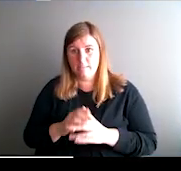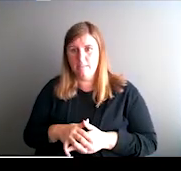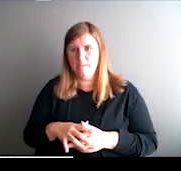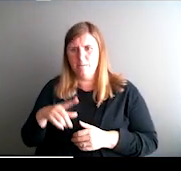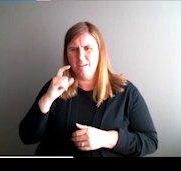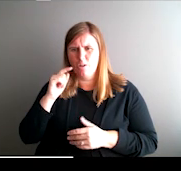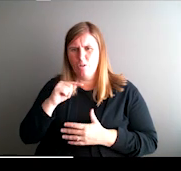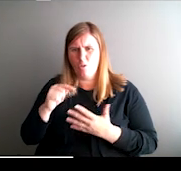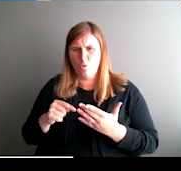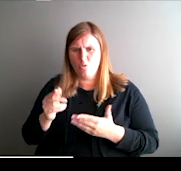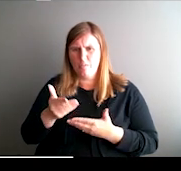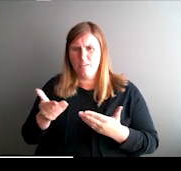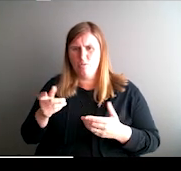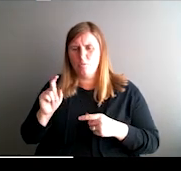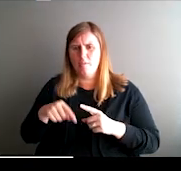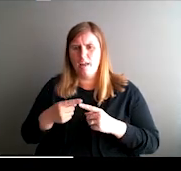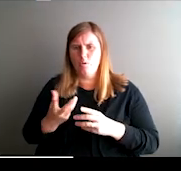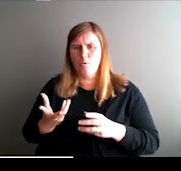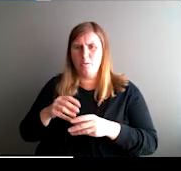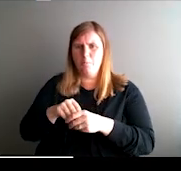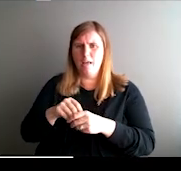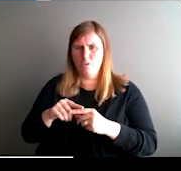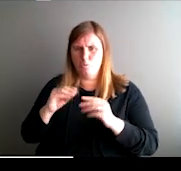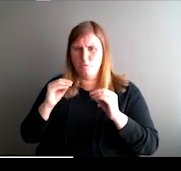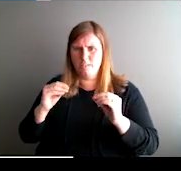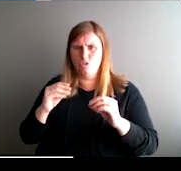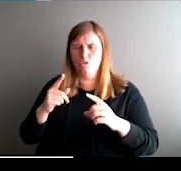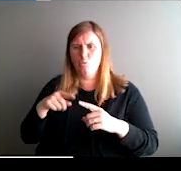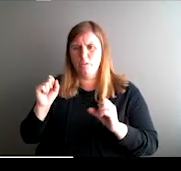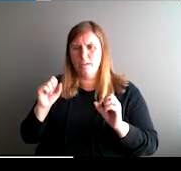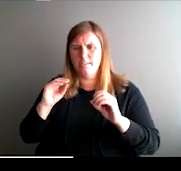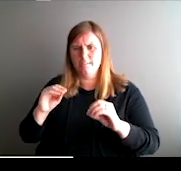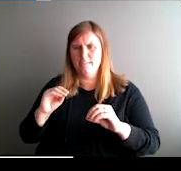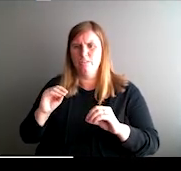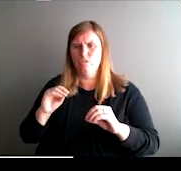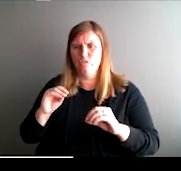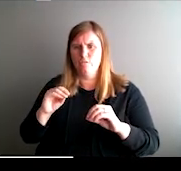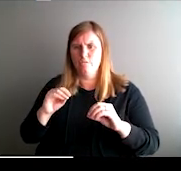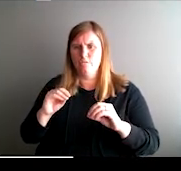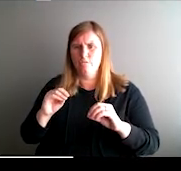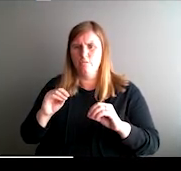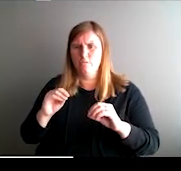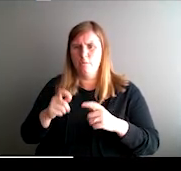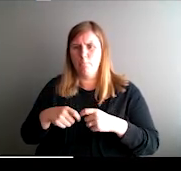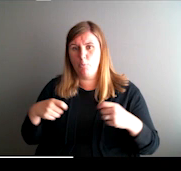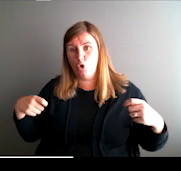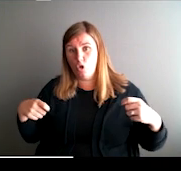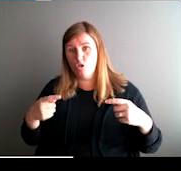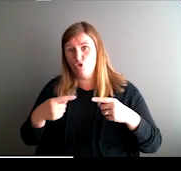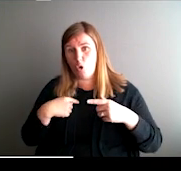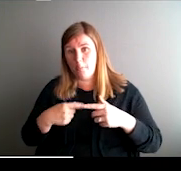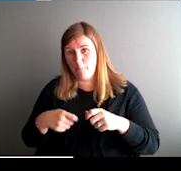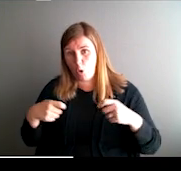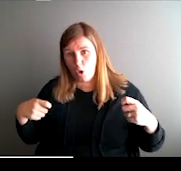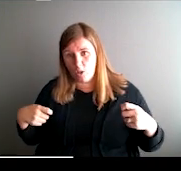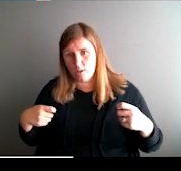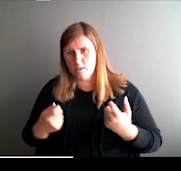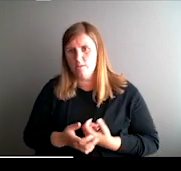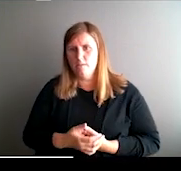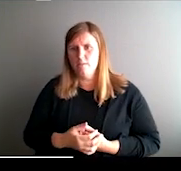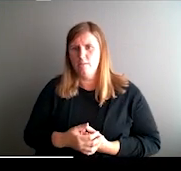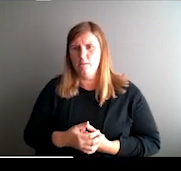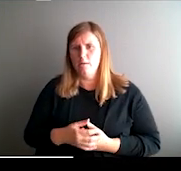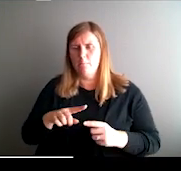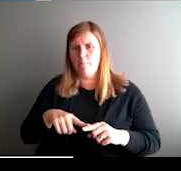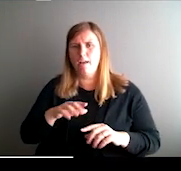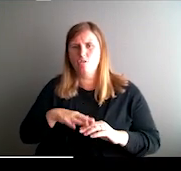Because those are things that you can then embed into teaching. You can teach the student, pull, show me pulling, or something like that,